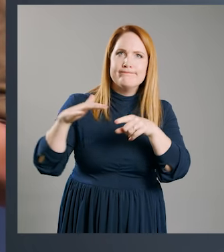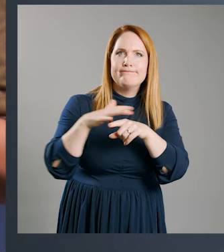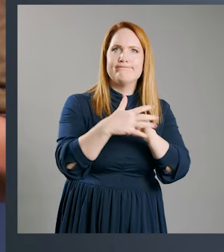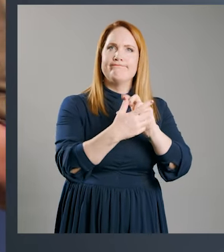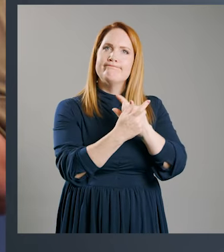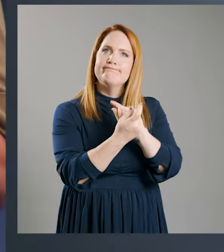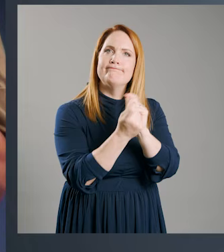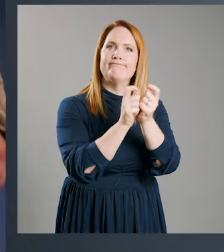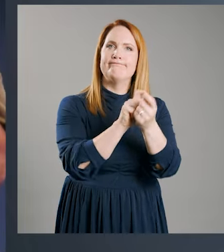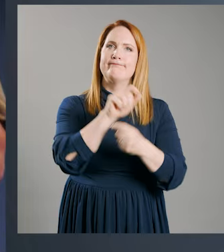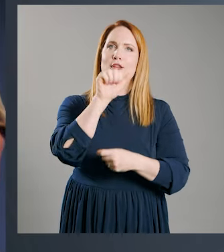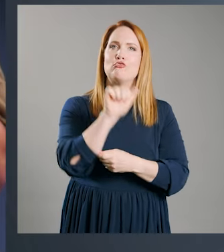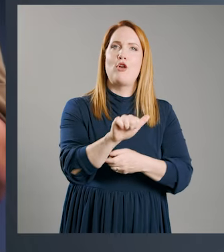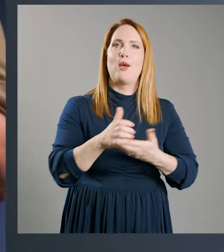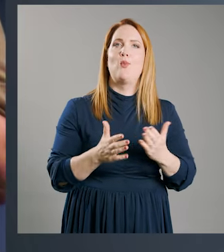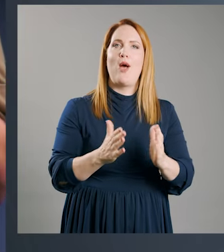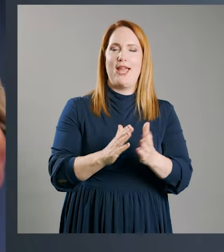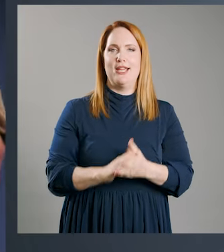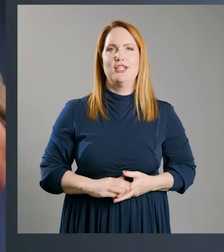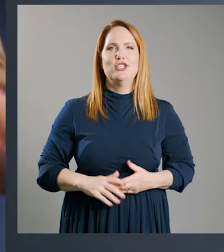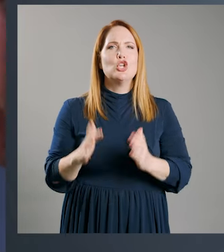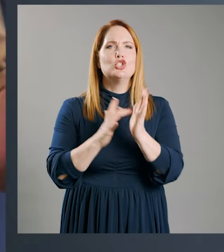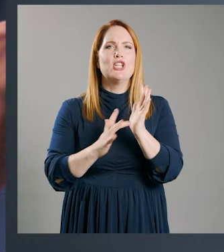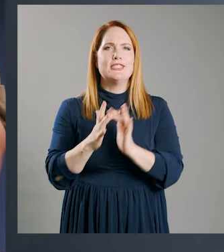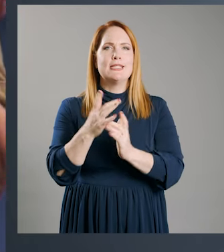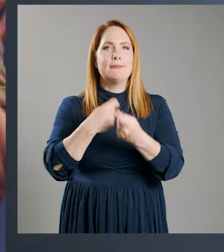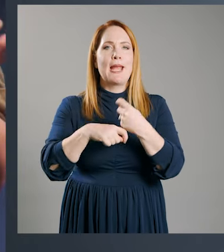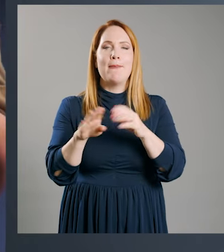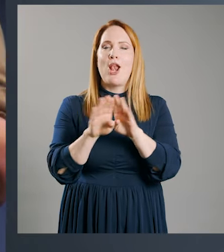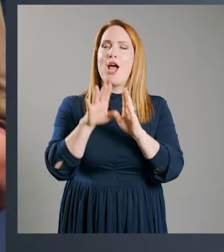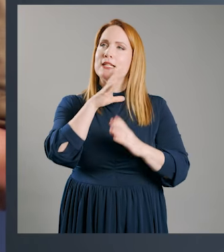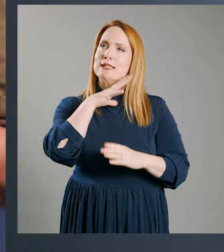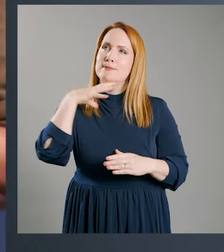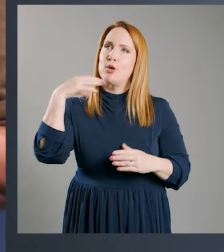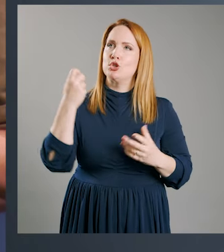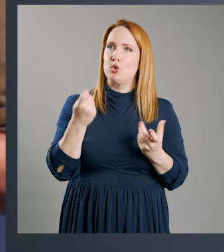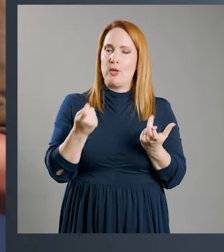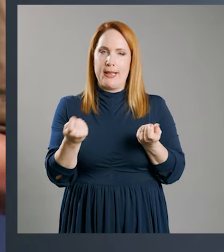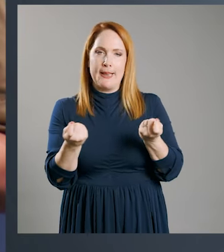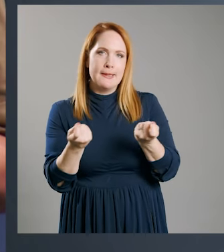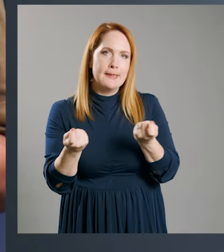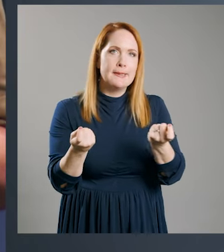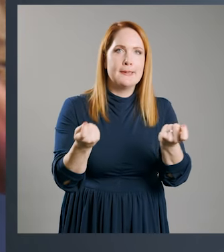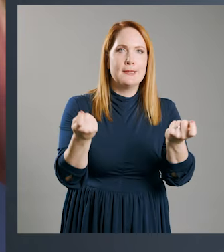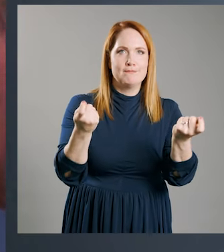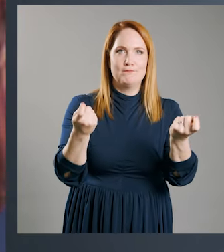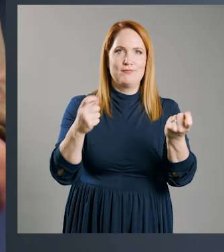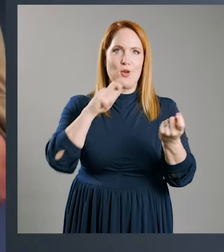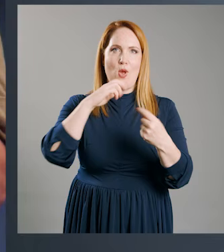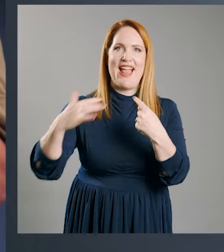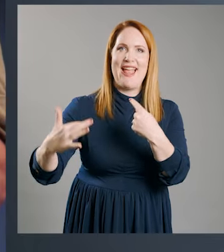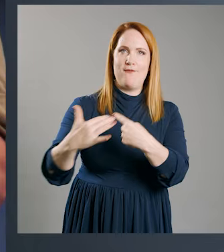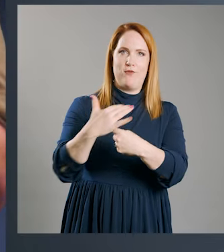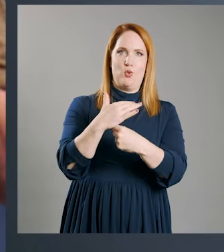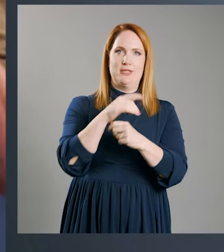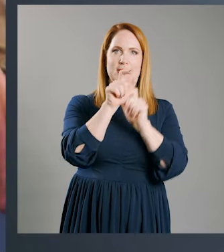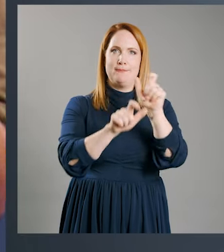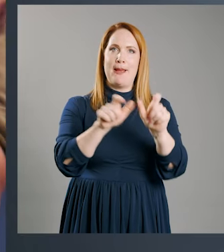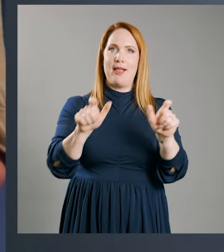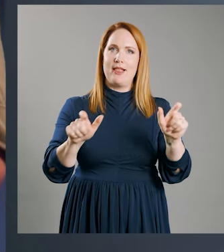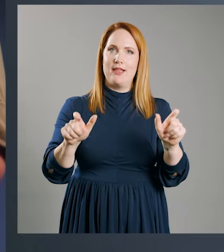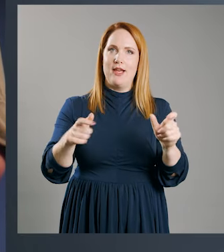form you. He's basically saying Jesus will be our spiritual director. through his Holy Spirit. He's going to form us